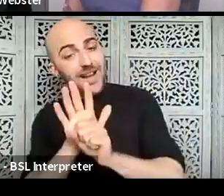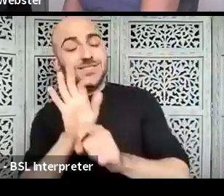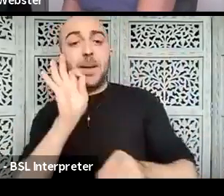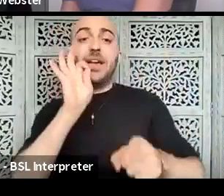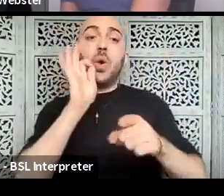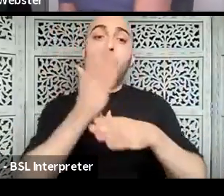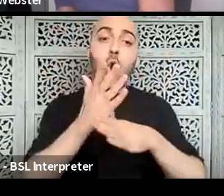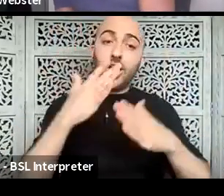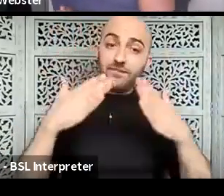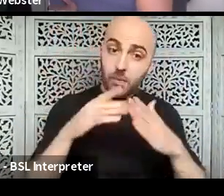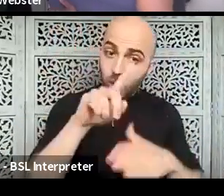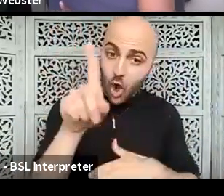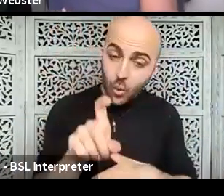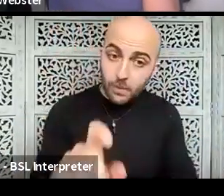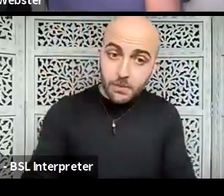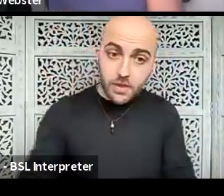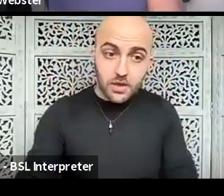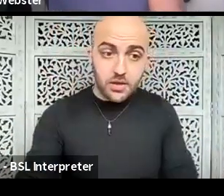home?